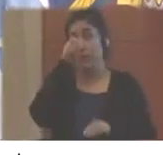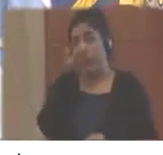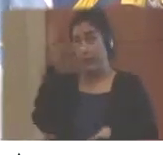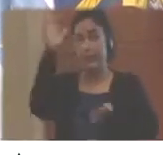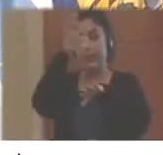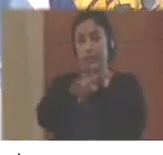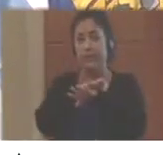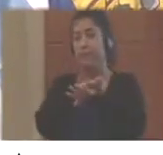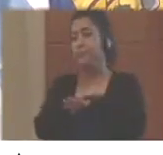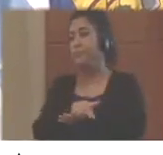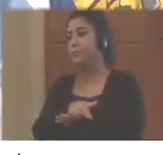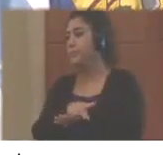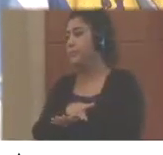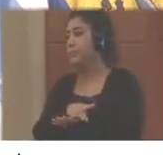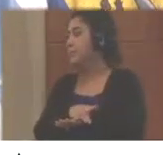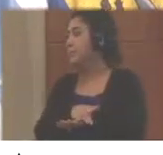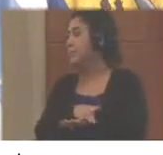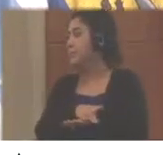Thank you. Good afternoon.